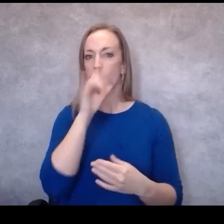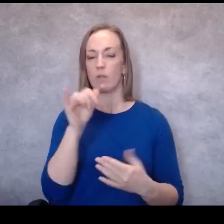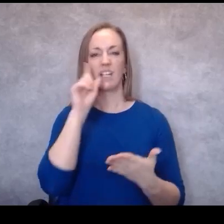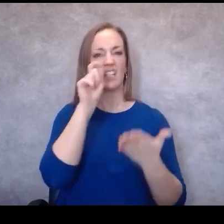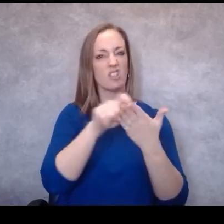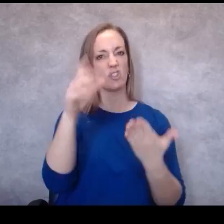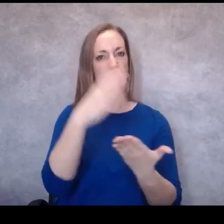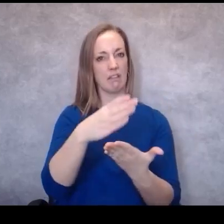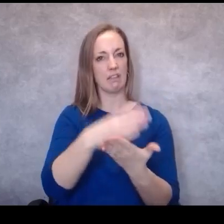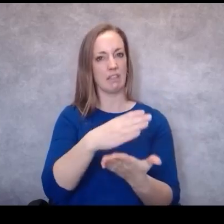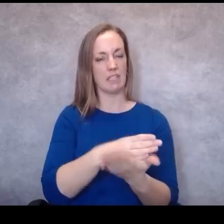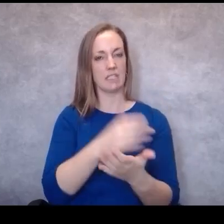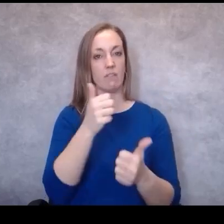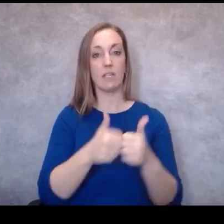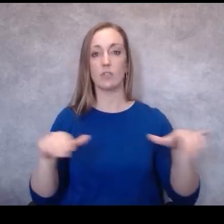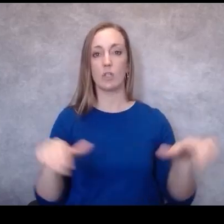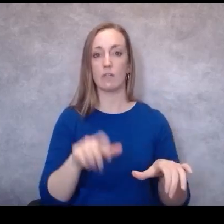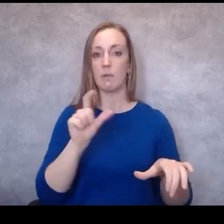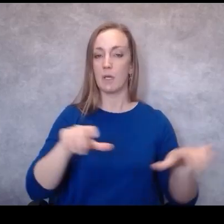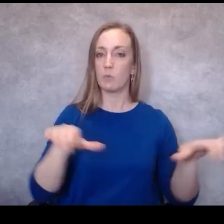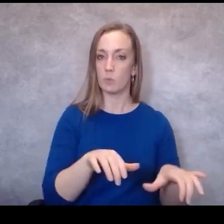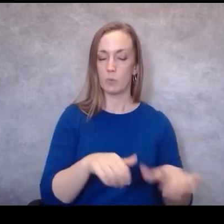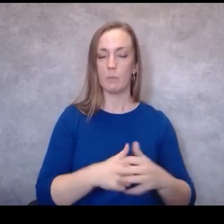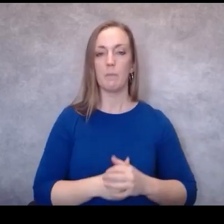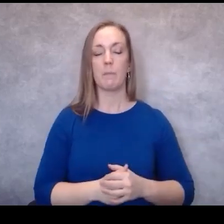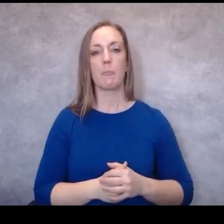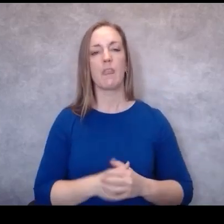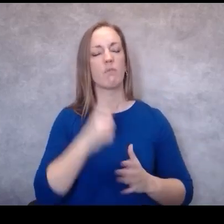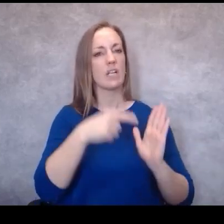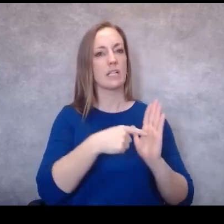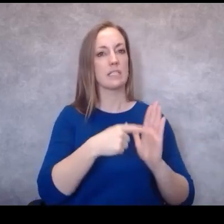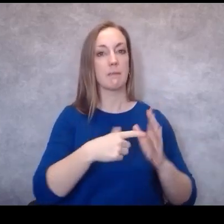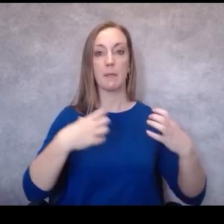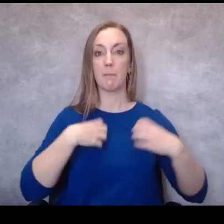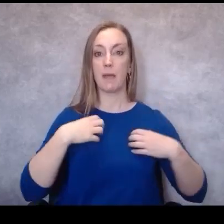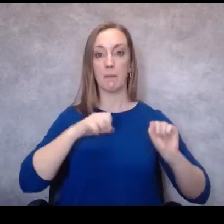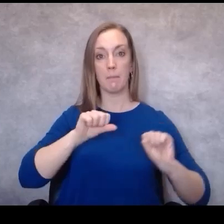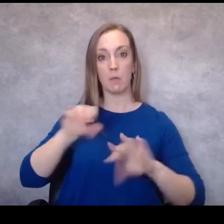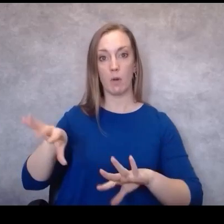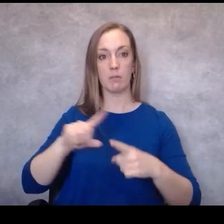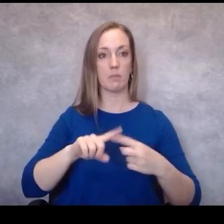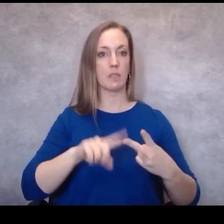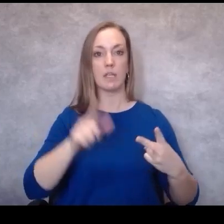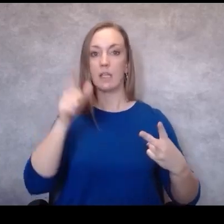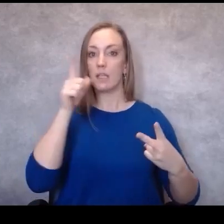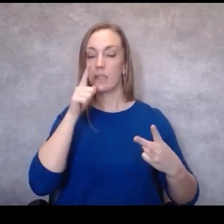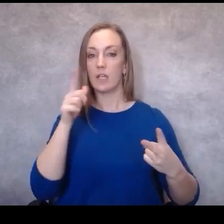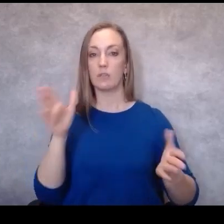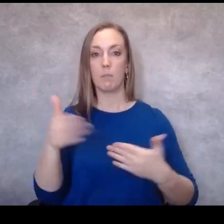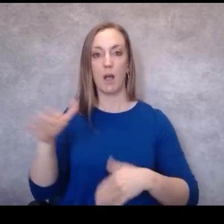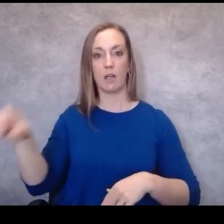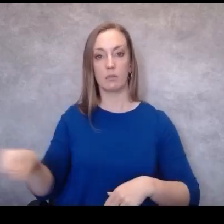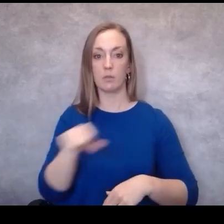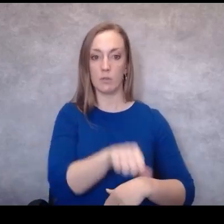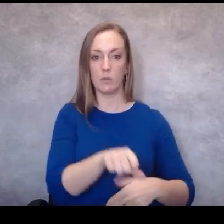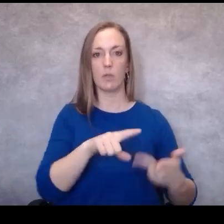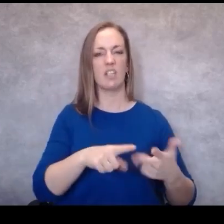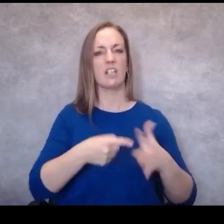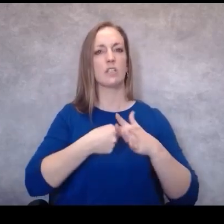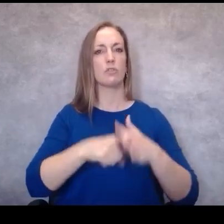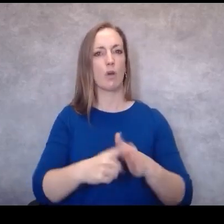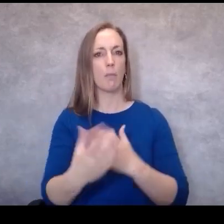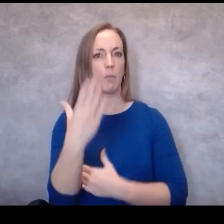should be completed, such as put away your backpack, get out your lunchbox, and start morning work, or visual